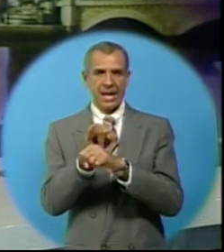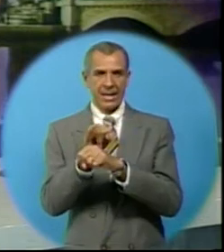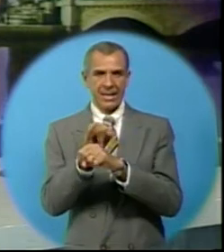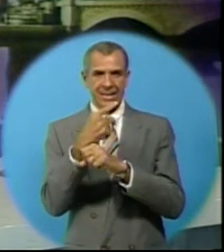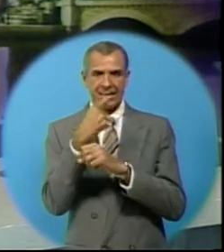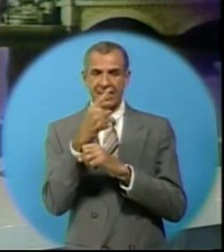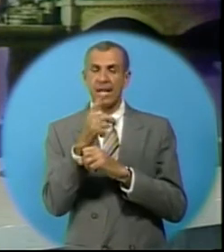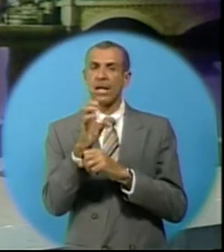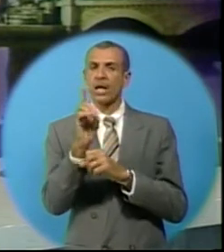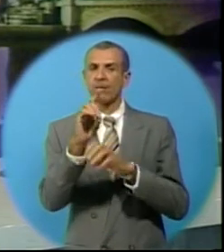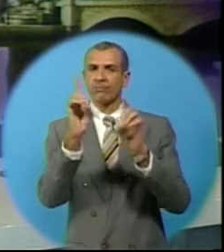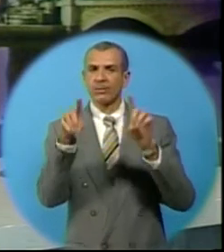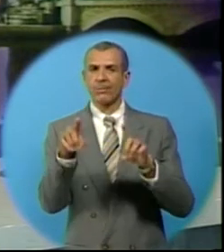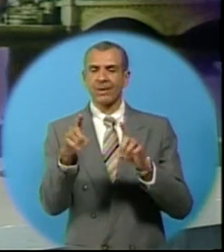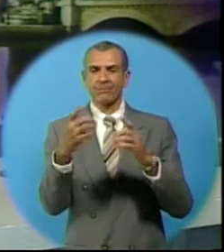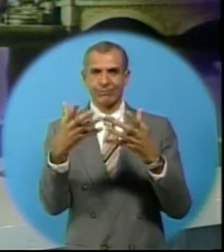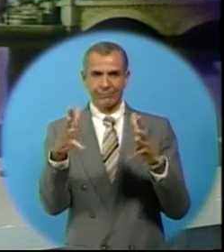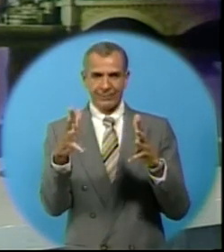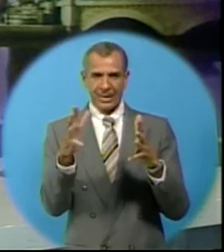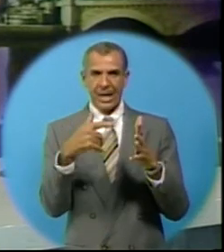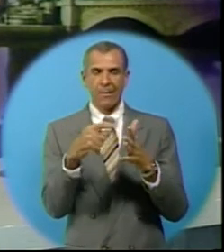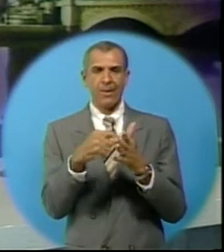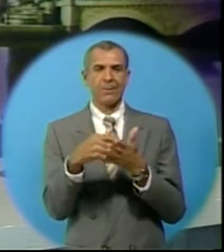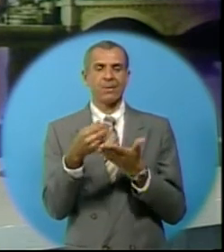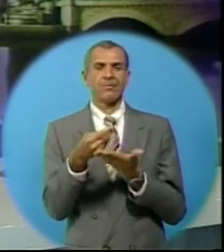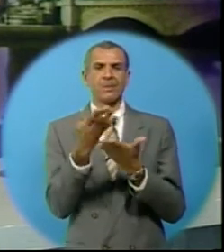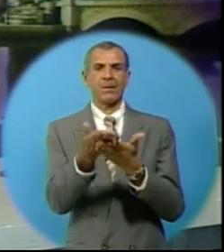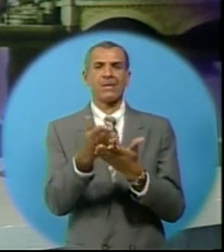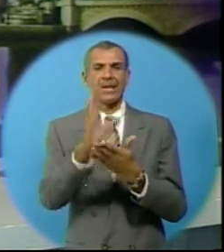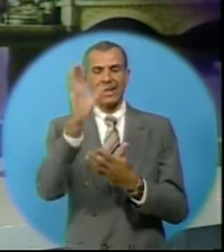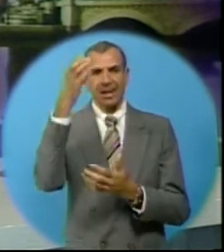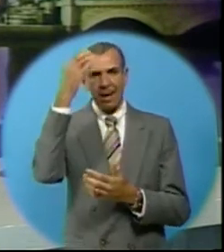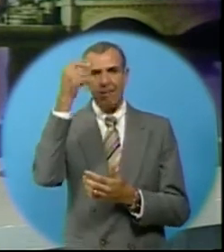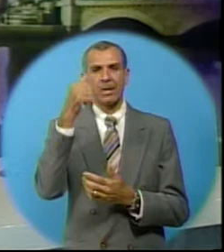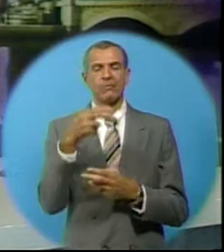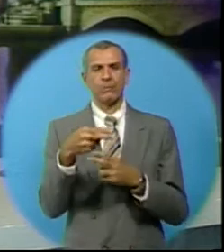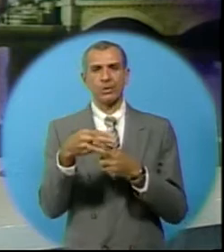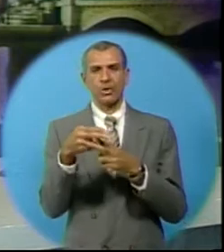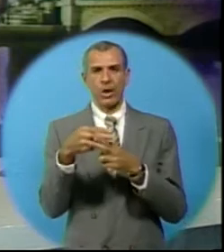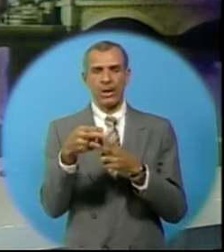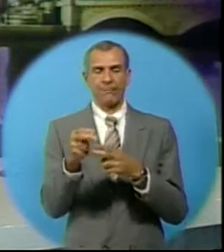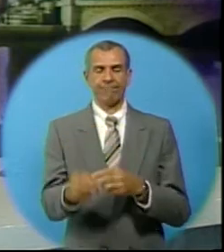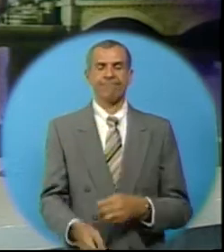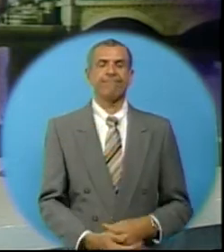says the documents have been completed and will be submitted to the cabinet shortly.